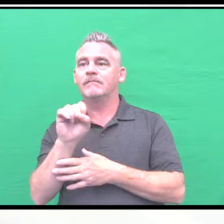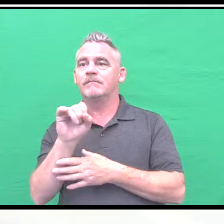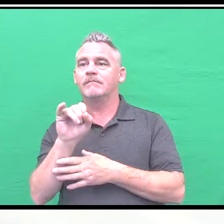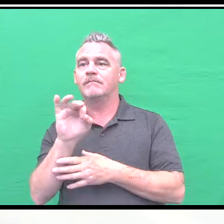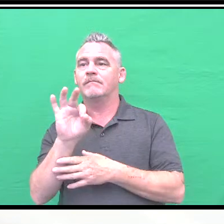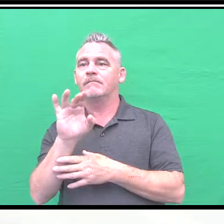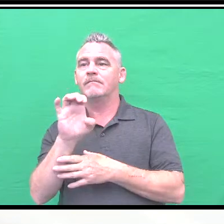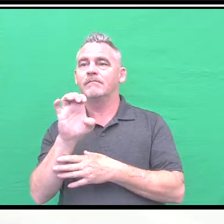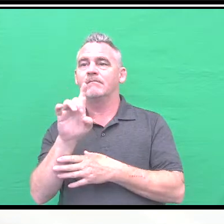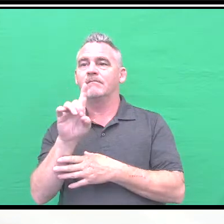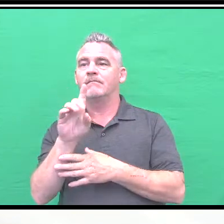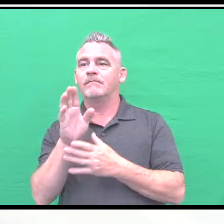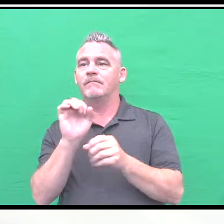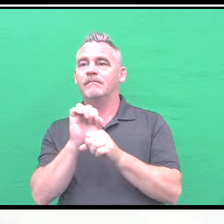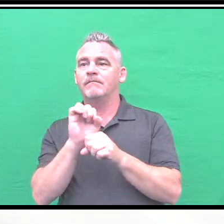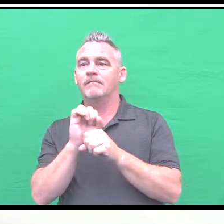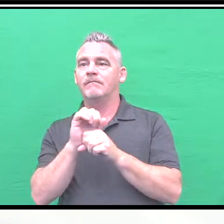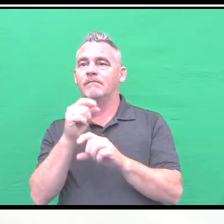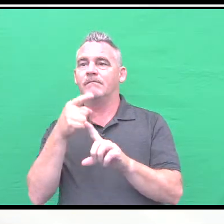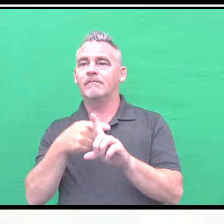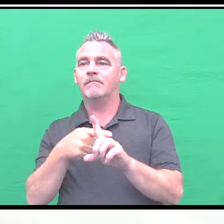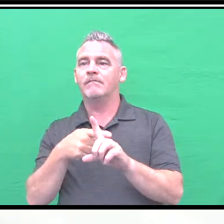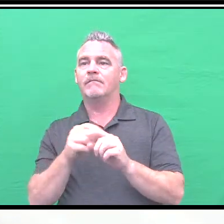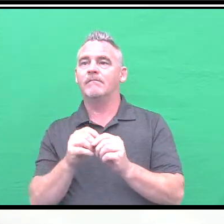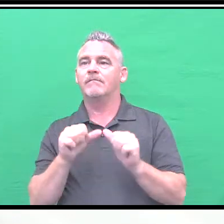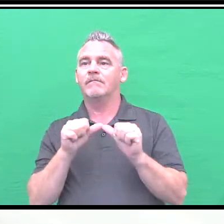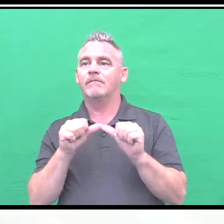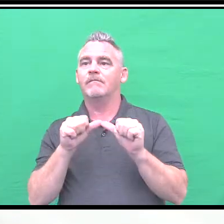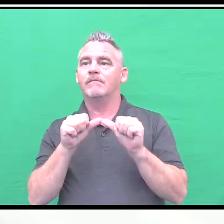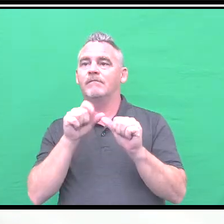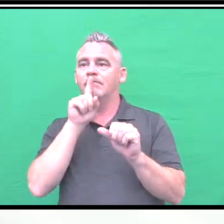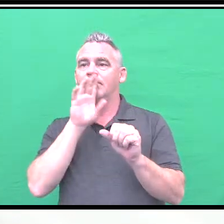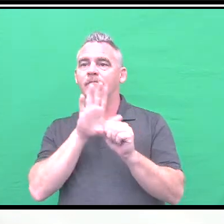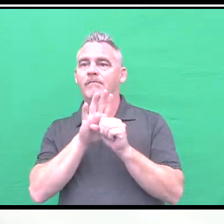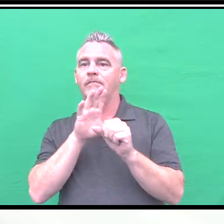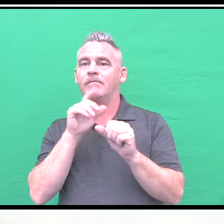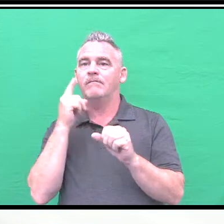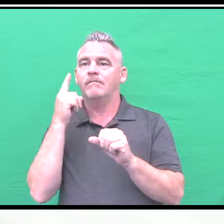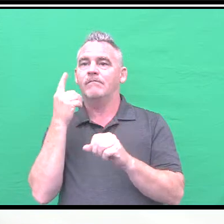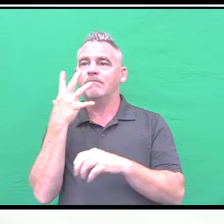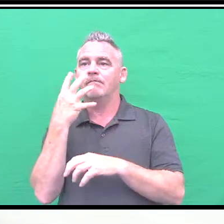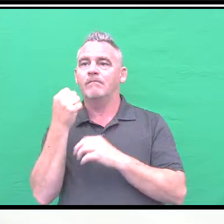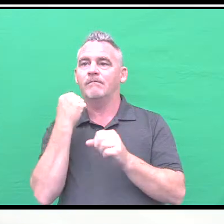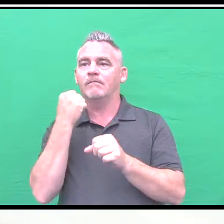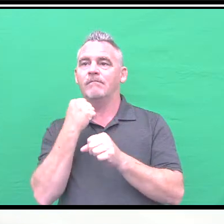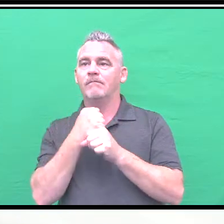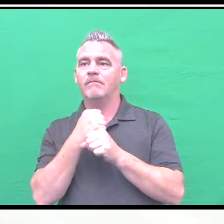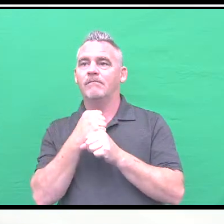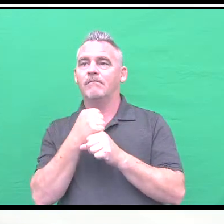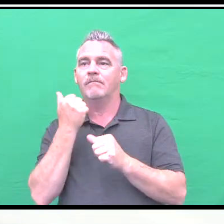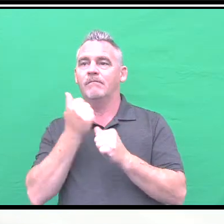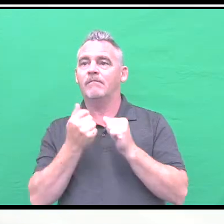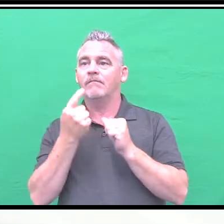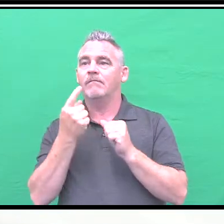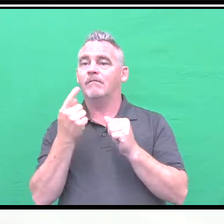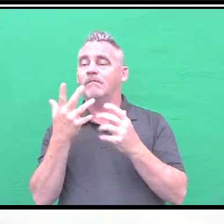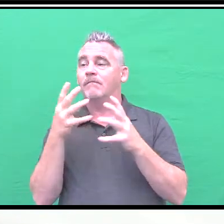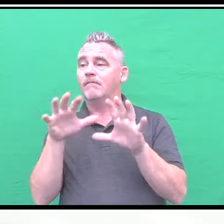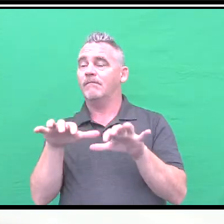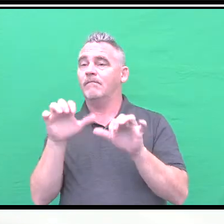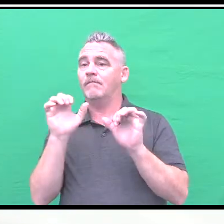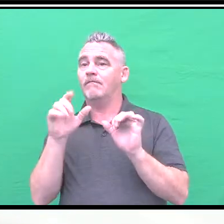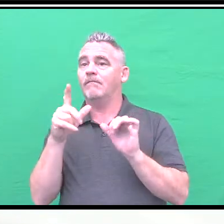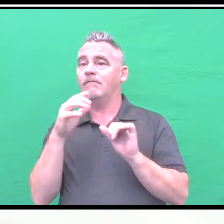continued service and dedication to our students and community over the past 5 years. Is there anyone in the audience you wish to